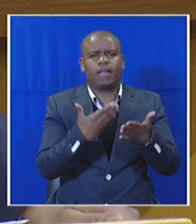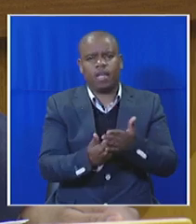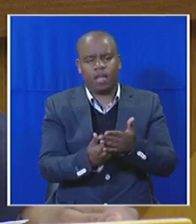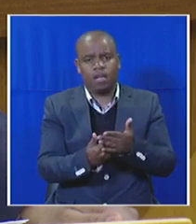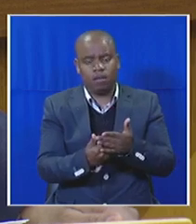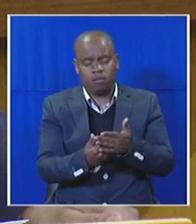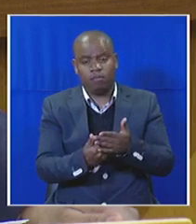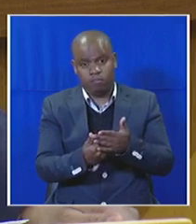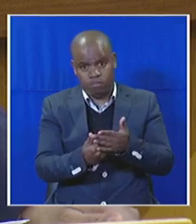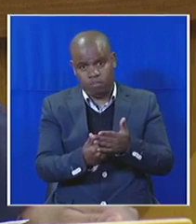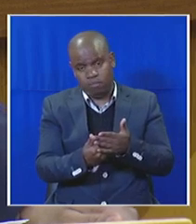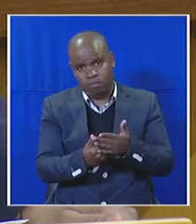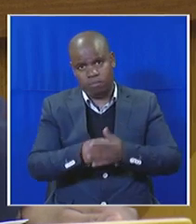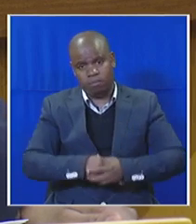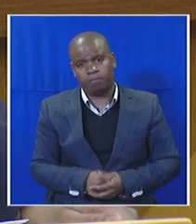Erasmus,